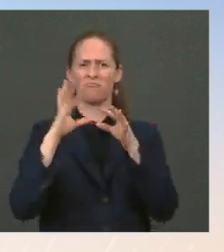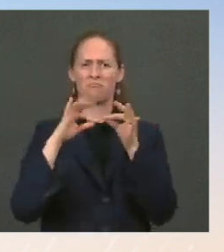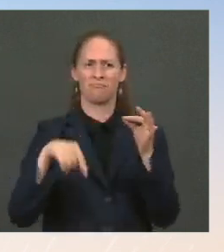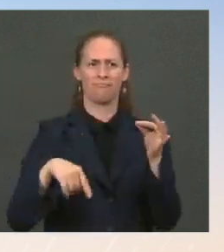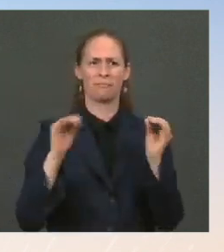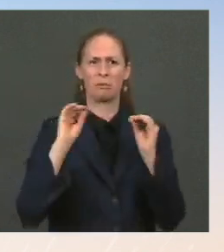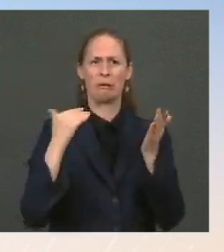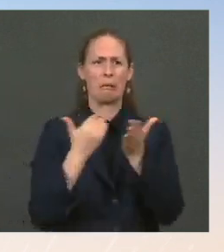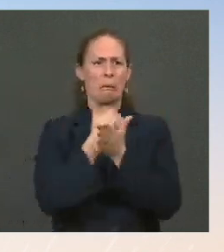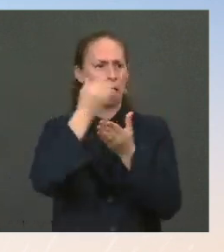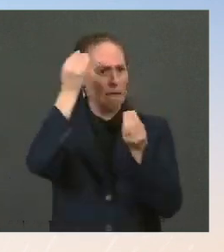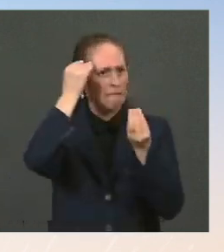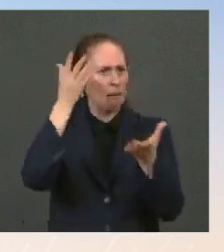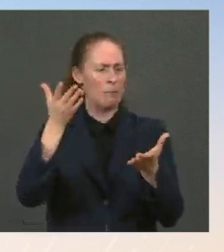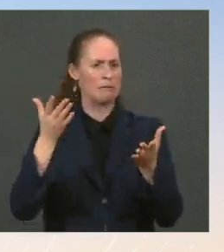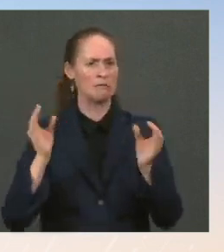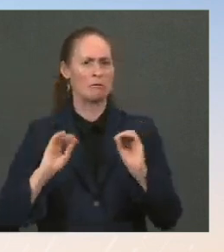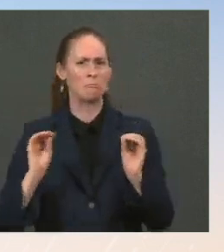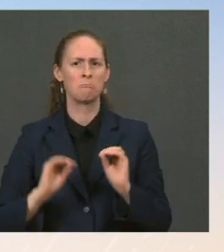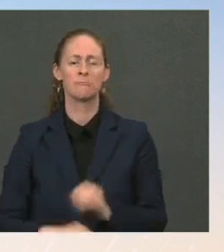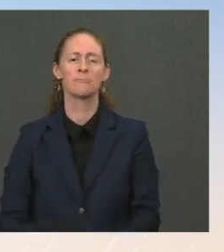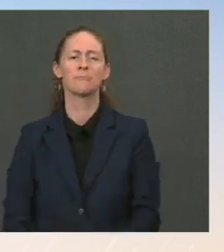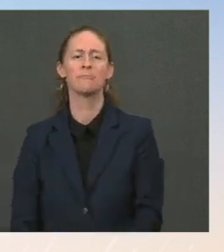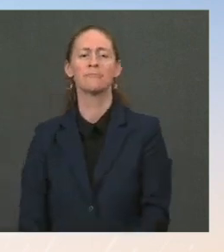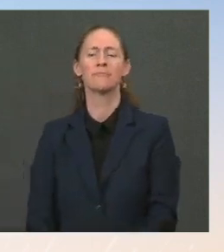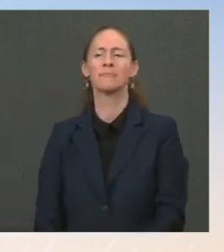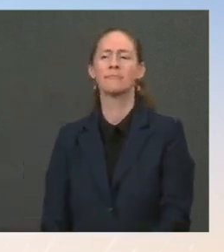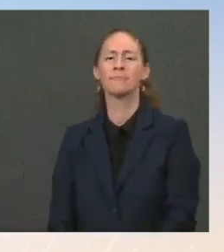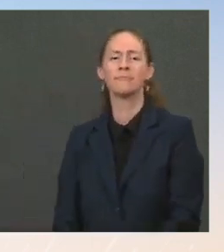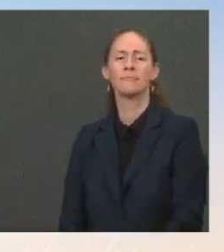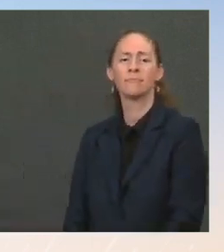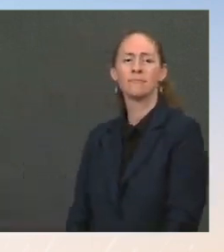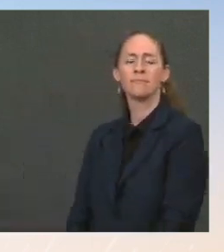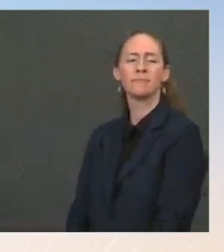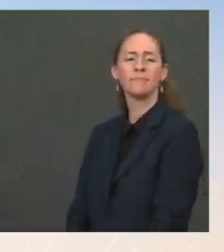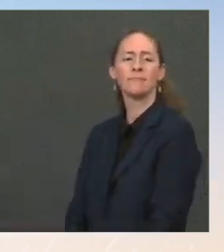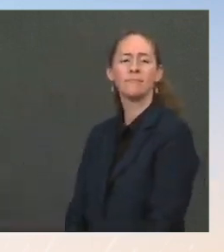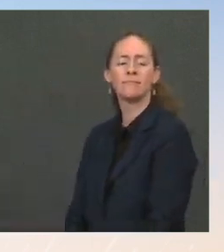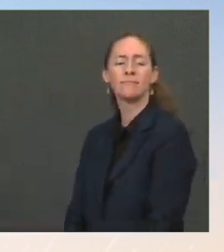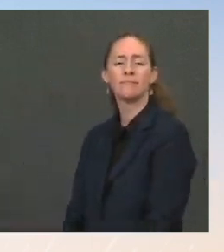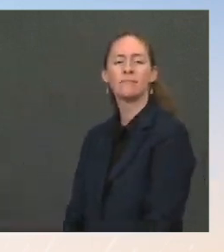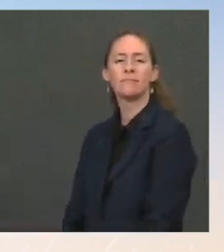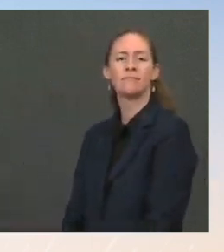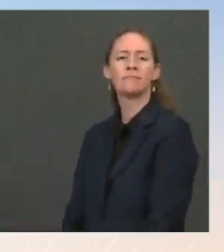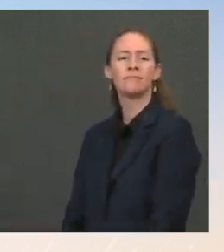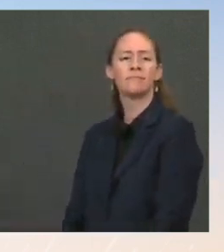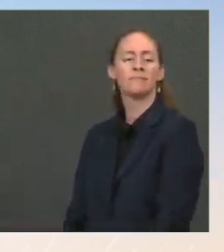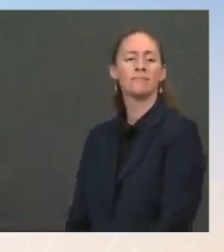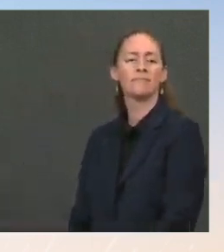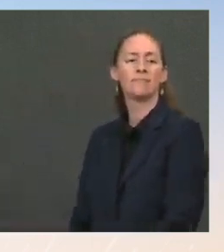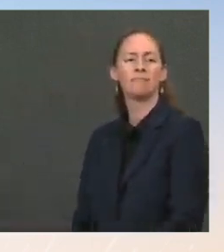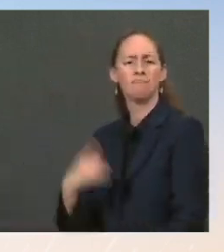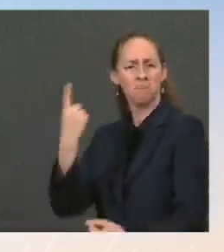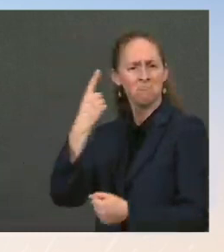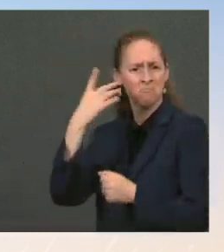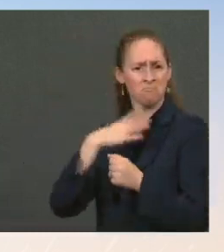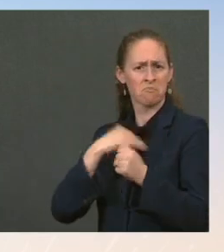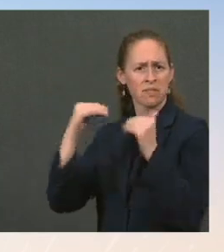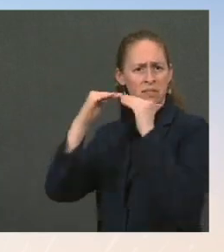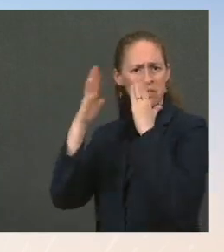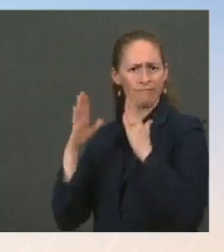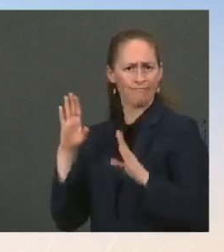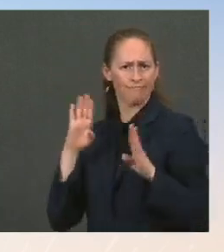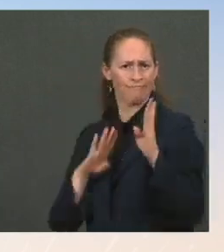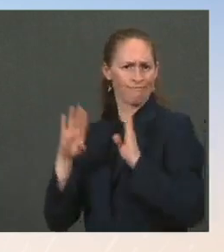it from here. I point you to them. Go ahead. So does this White House not have any concerns about the photos that have emerged of showing Hunter Biden at that gallery